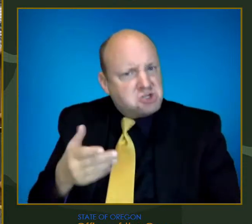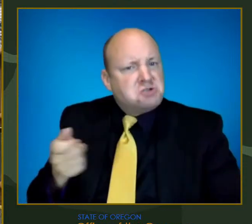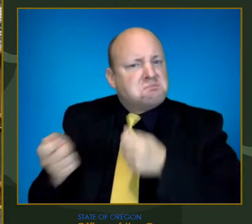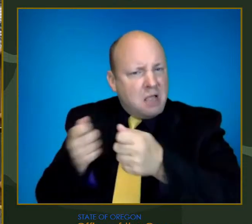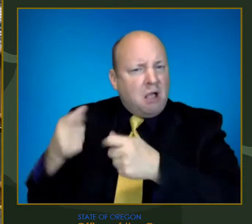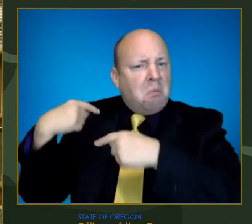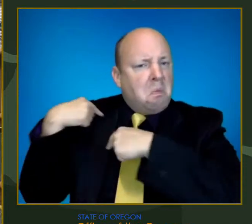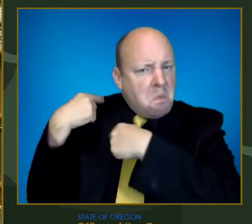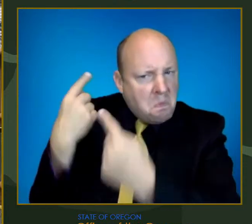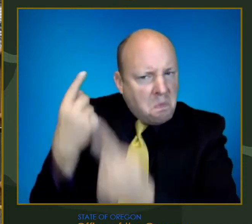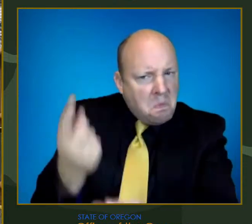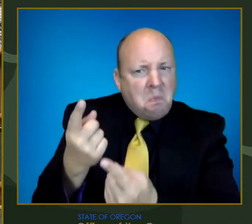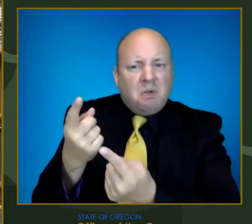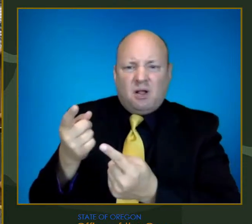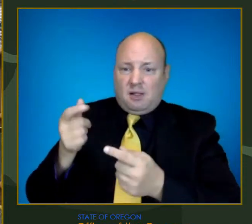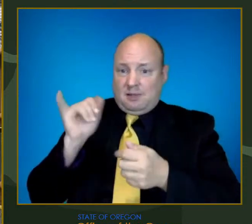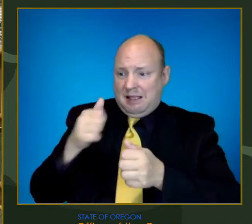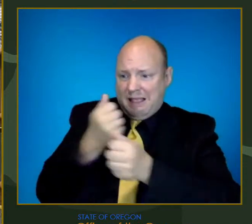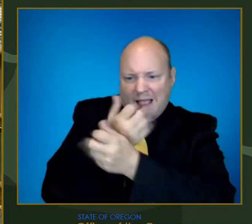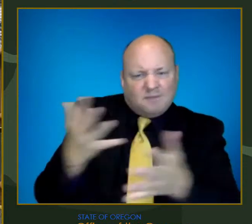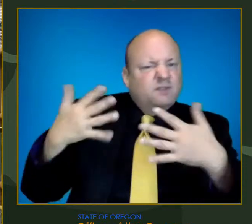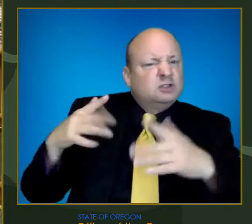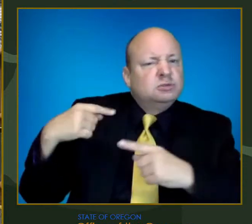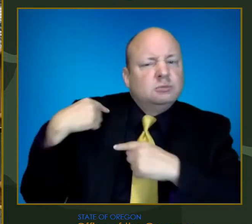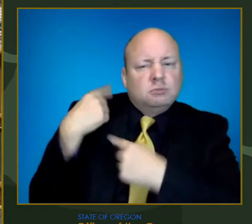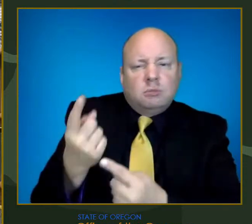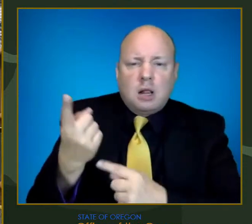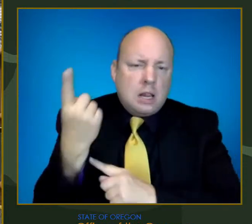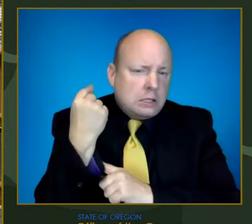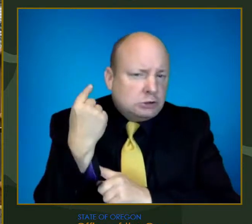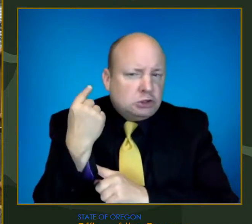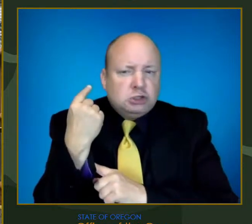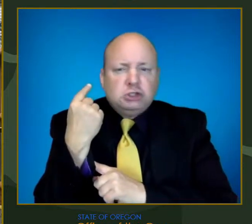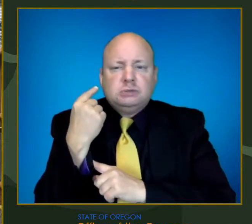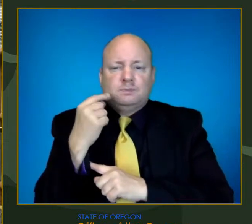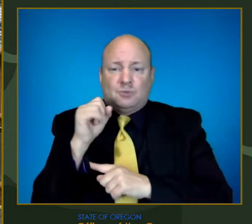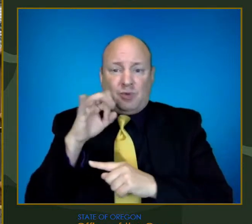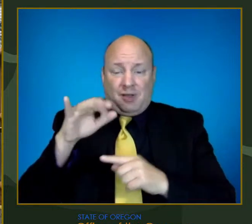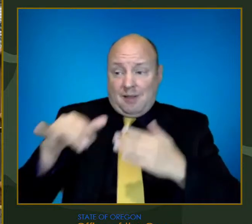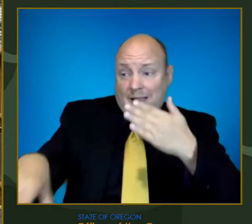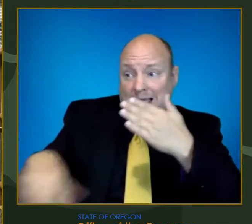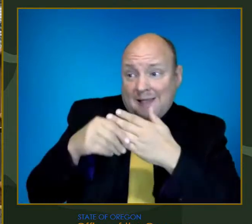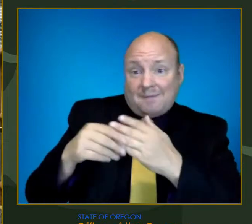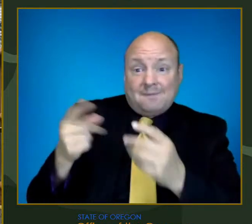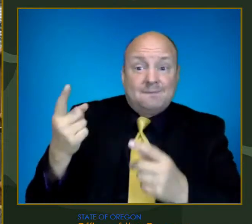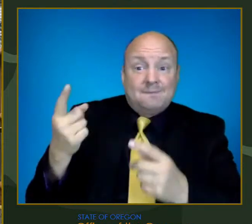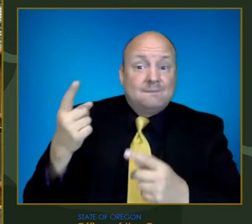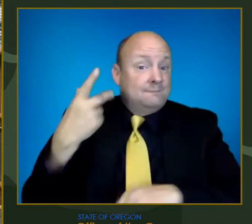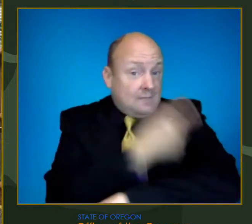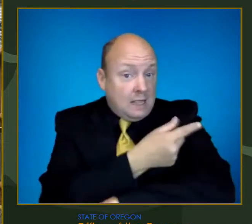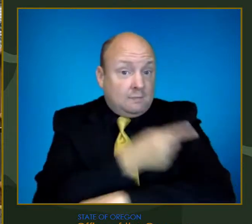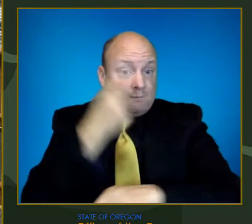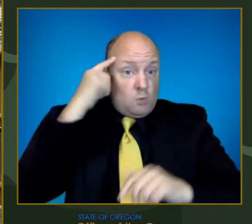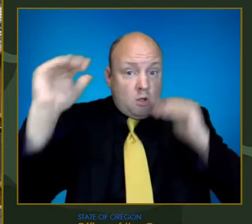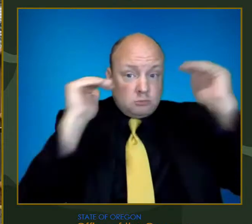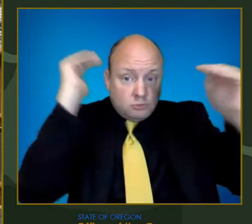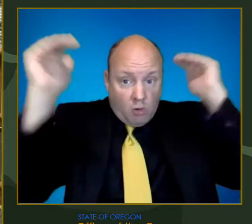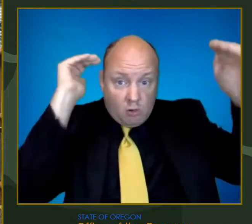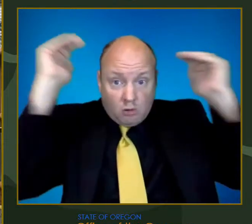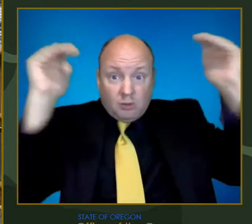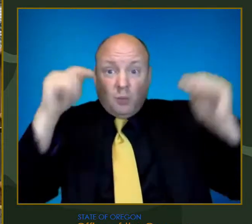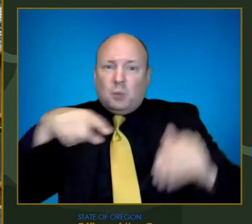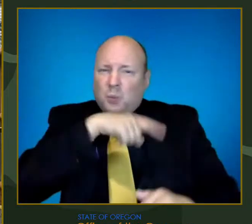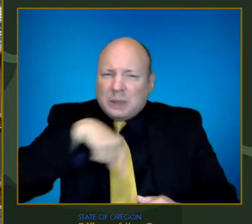last spring, and these added vaccination protections for the adults in the system, we believe we can do